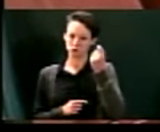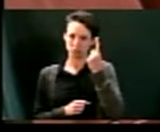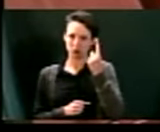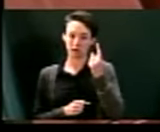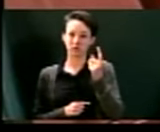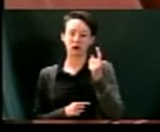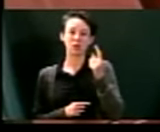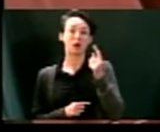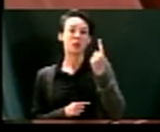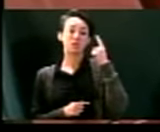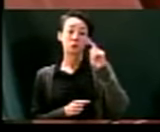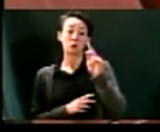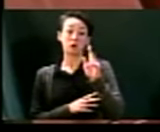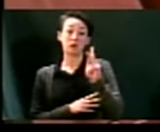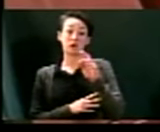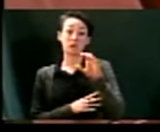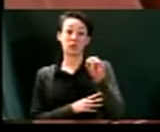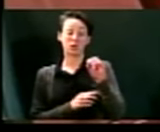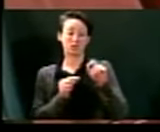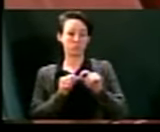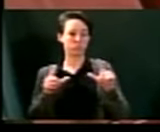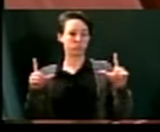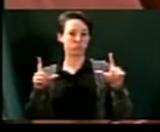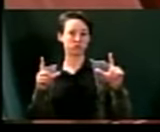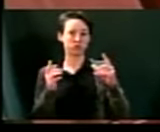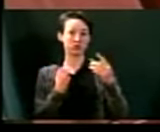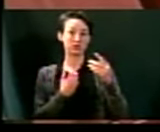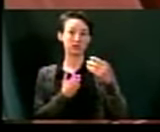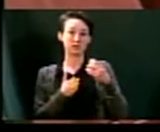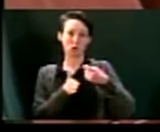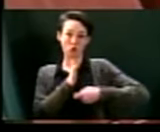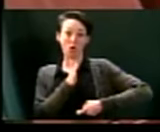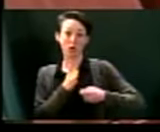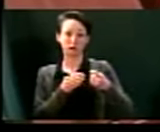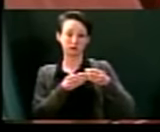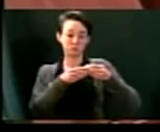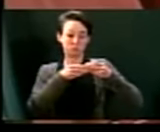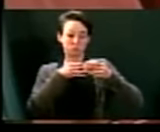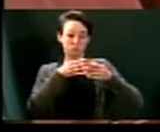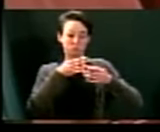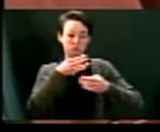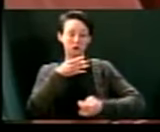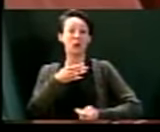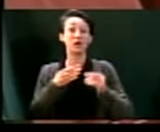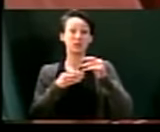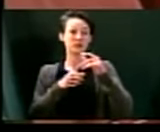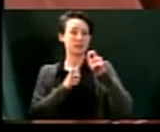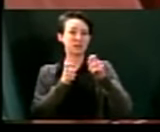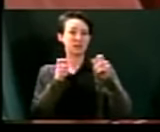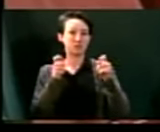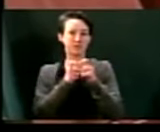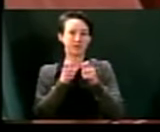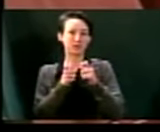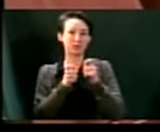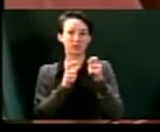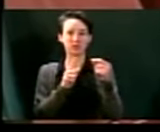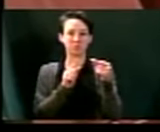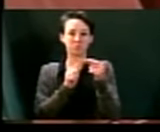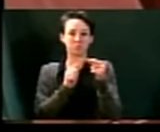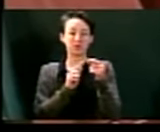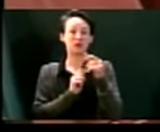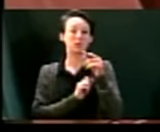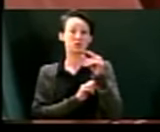Knox County to be able to pull up its expenditures, especially to the penny, our new computer program must